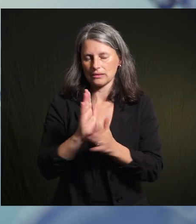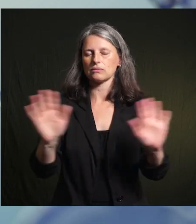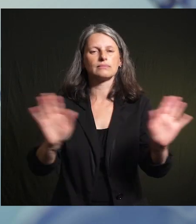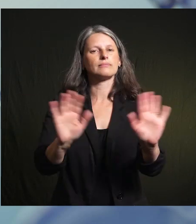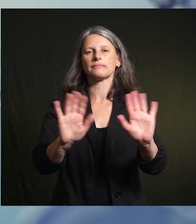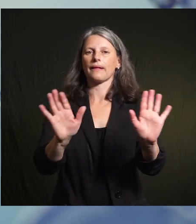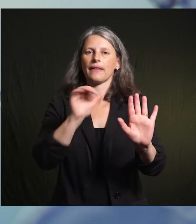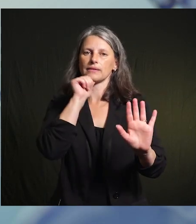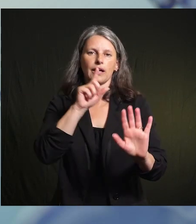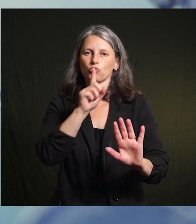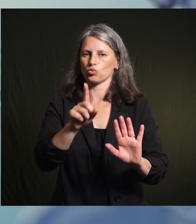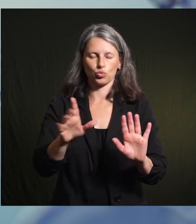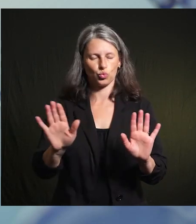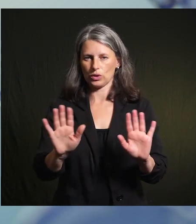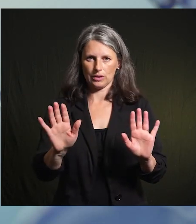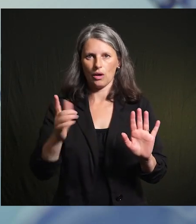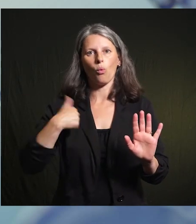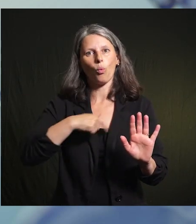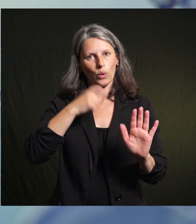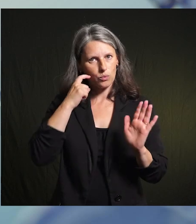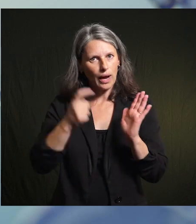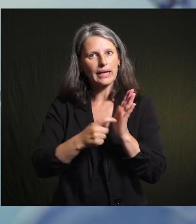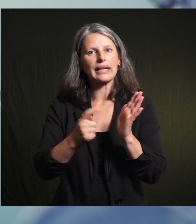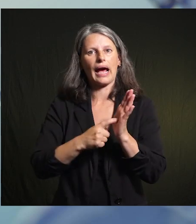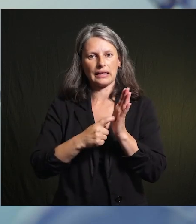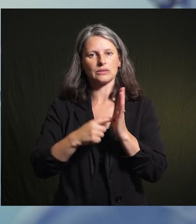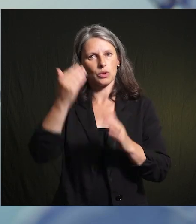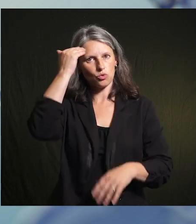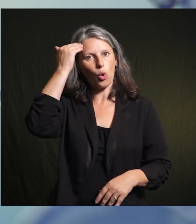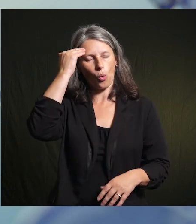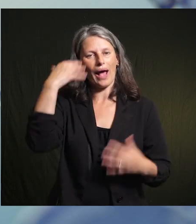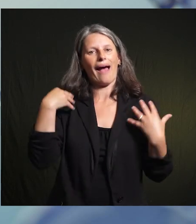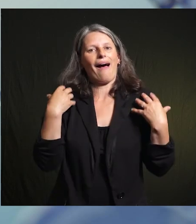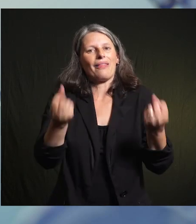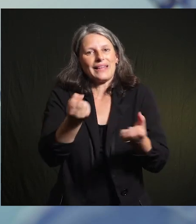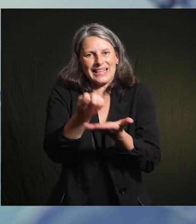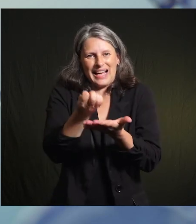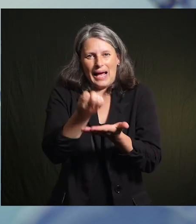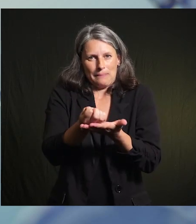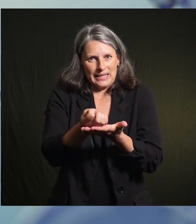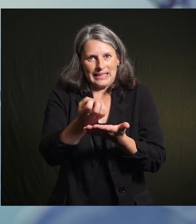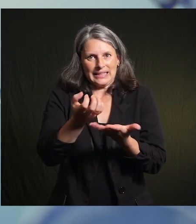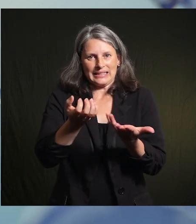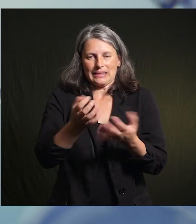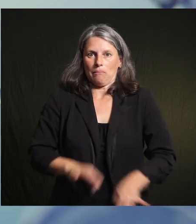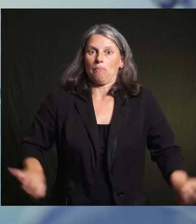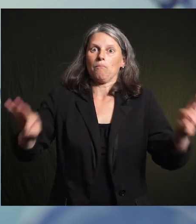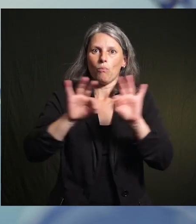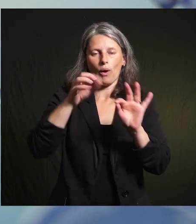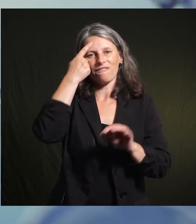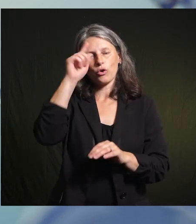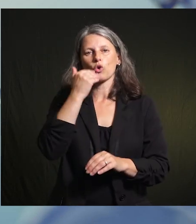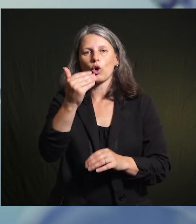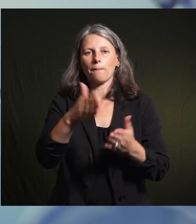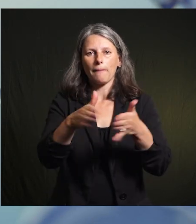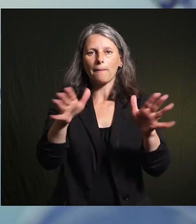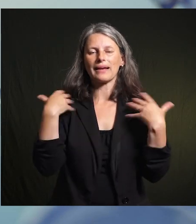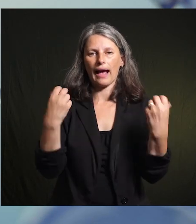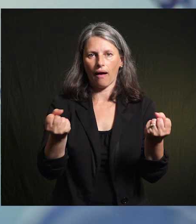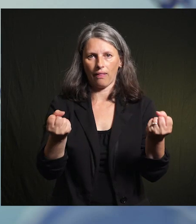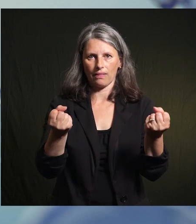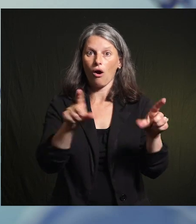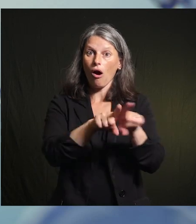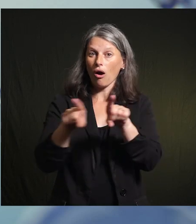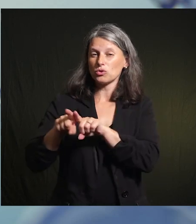nothing can be further from the truth. We recognize and we know that a healthy economy is essential for good public health.